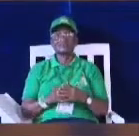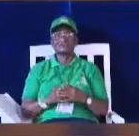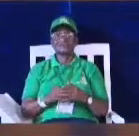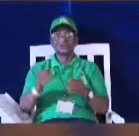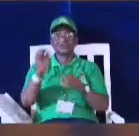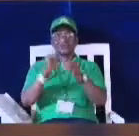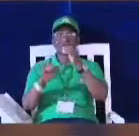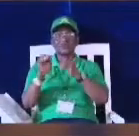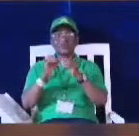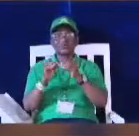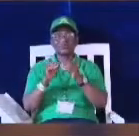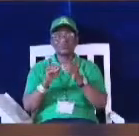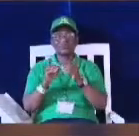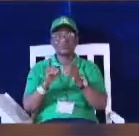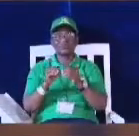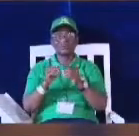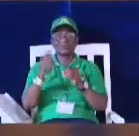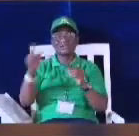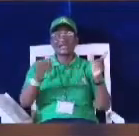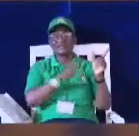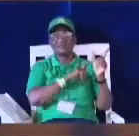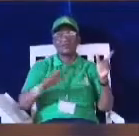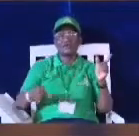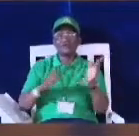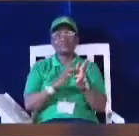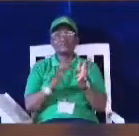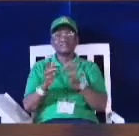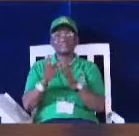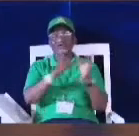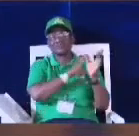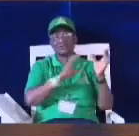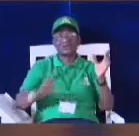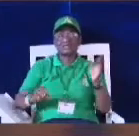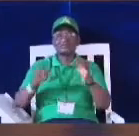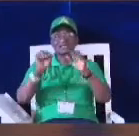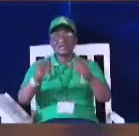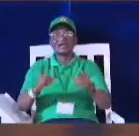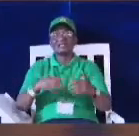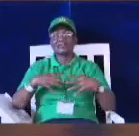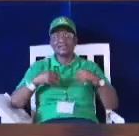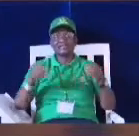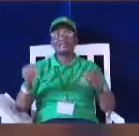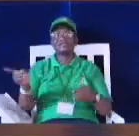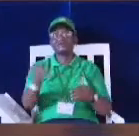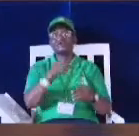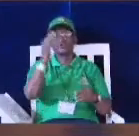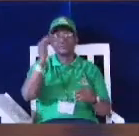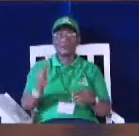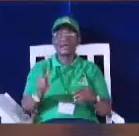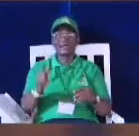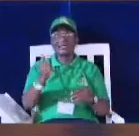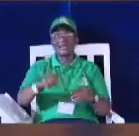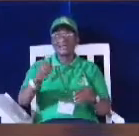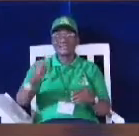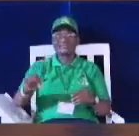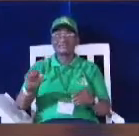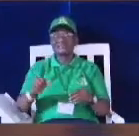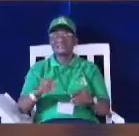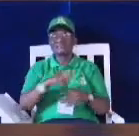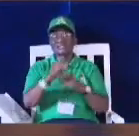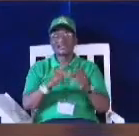Oh, the Lord Jesus Christ can heal you by any method he may